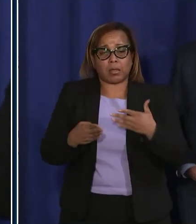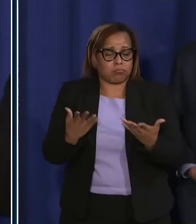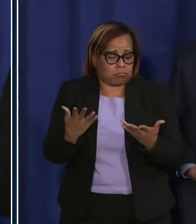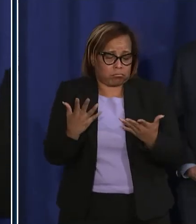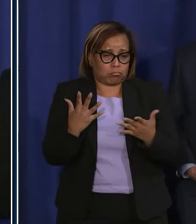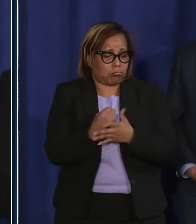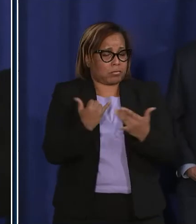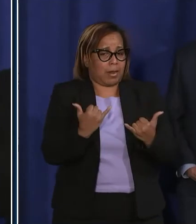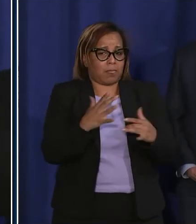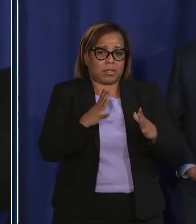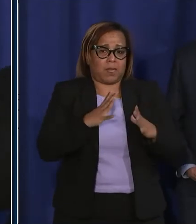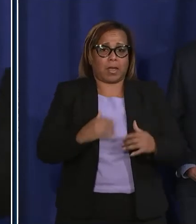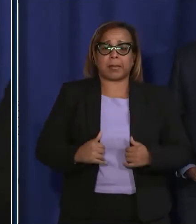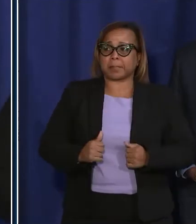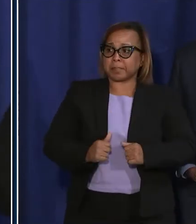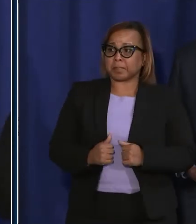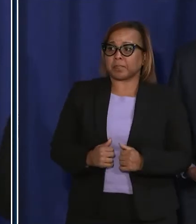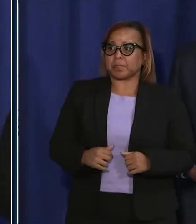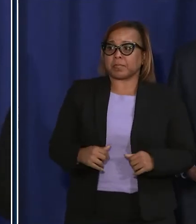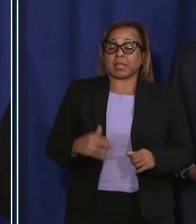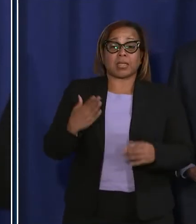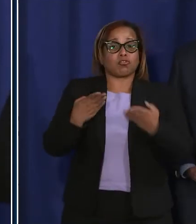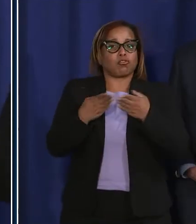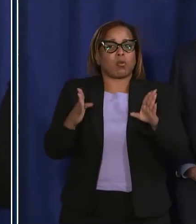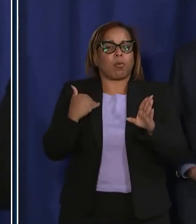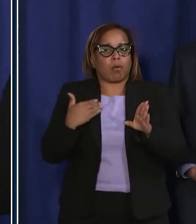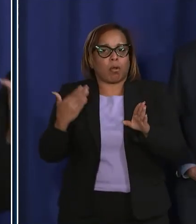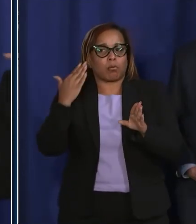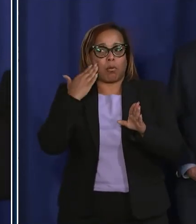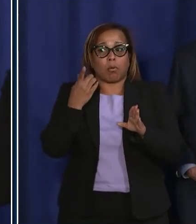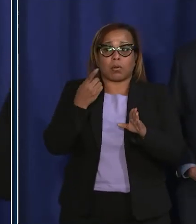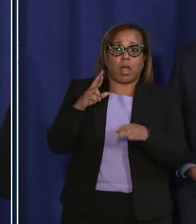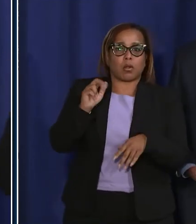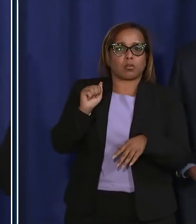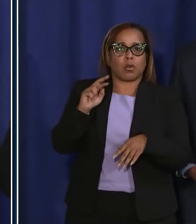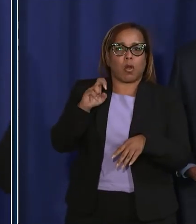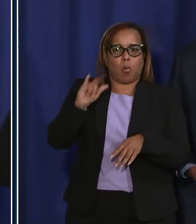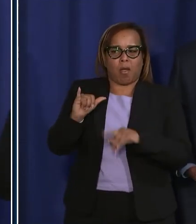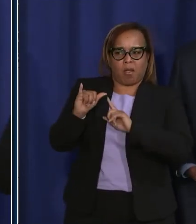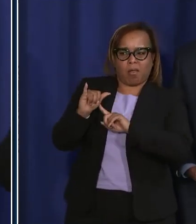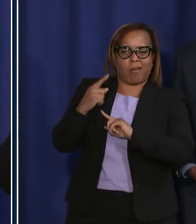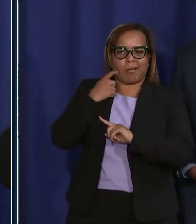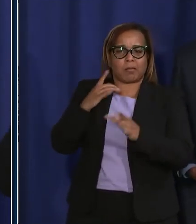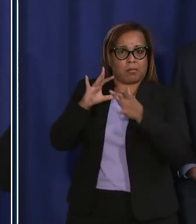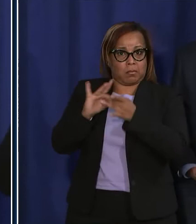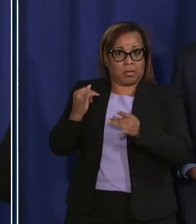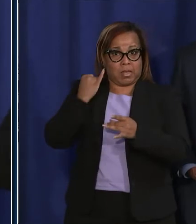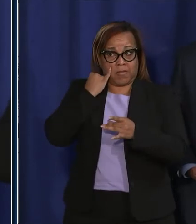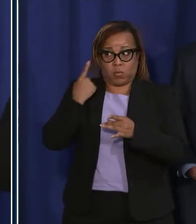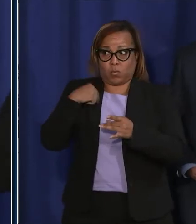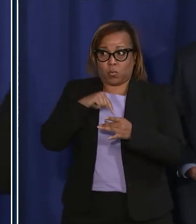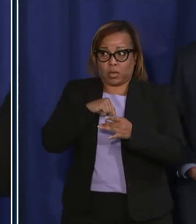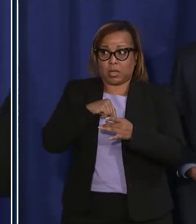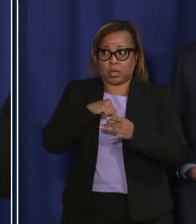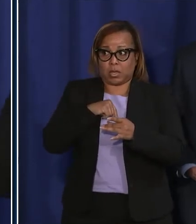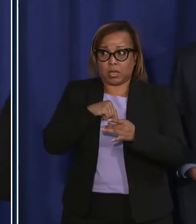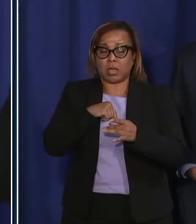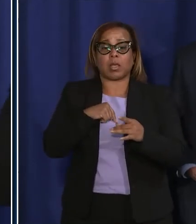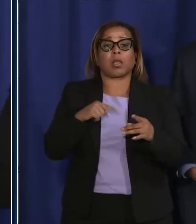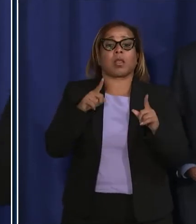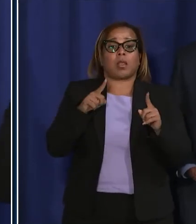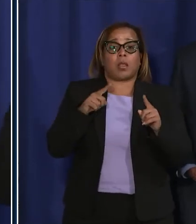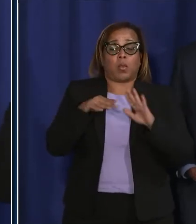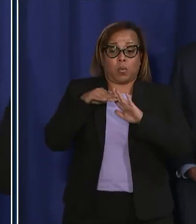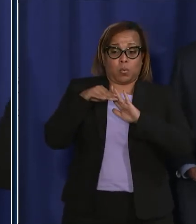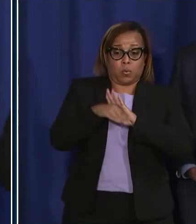do it now. Okay. That's fine. Just if you could just in general, I know Dr. Awardi mentioned about that if we go down 200 cases per day,